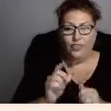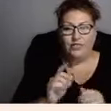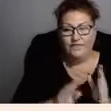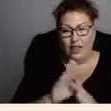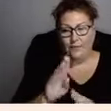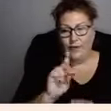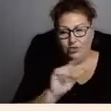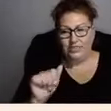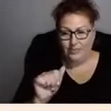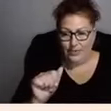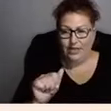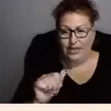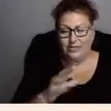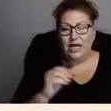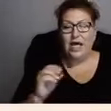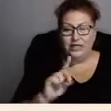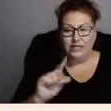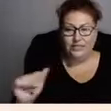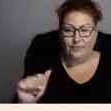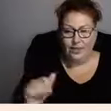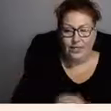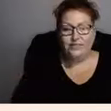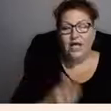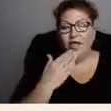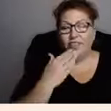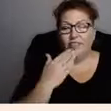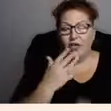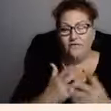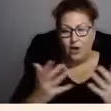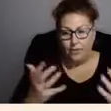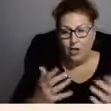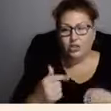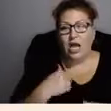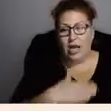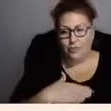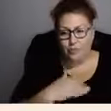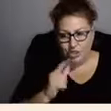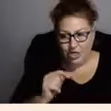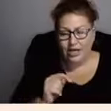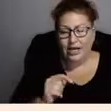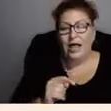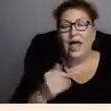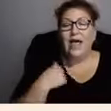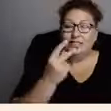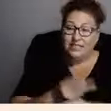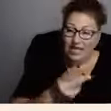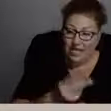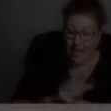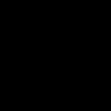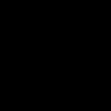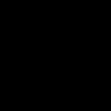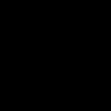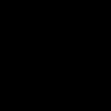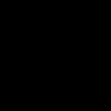disabilities and disabilities. Thank you very much. I appreciate it. And take care and have a blessed day.